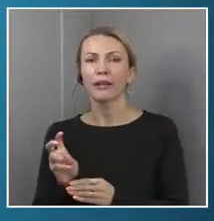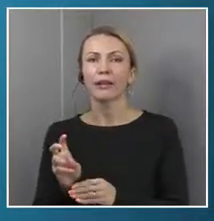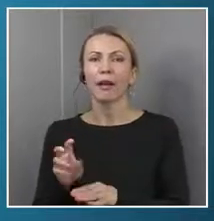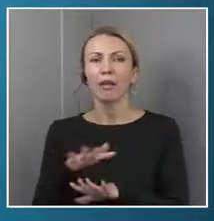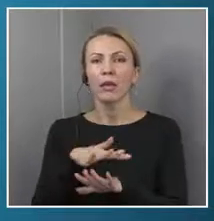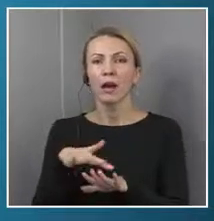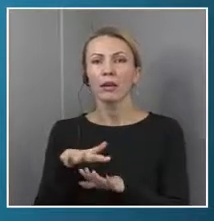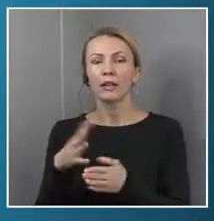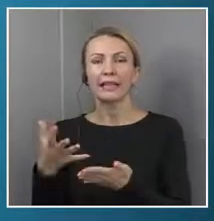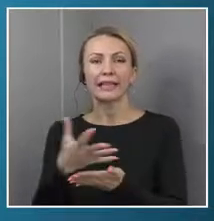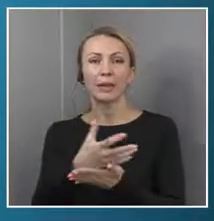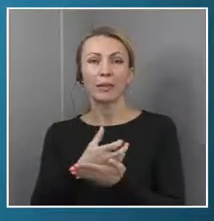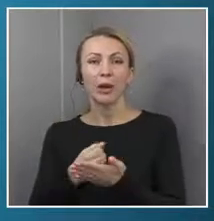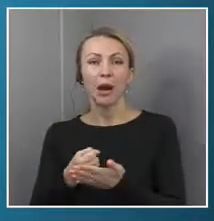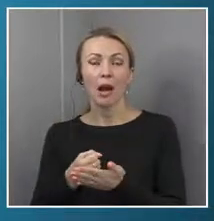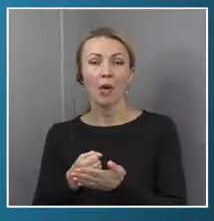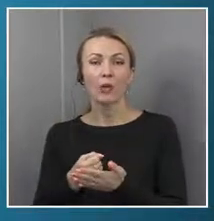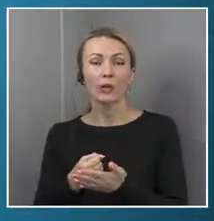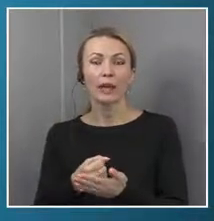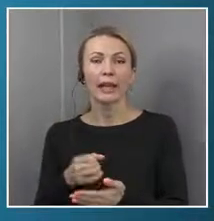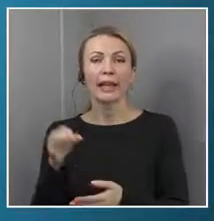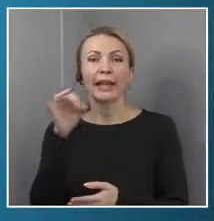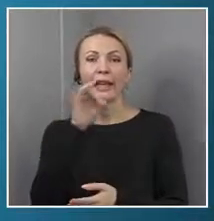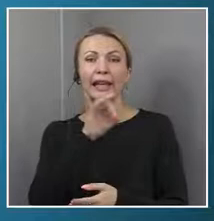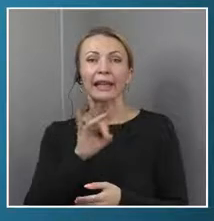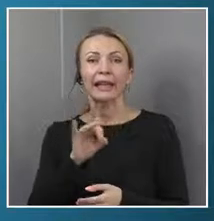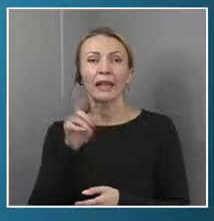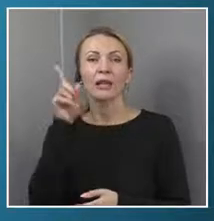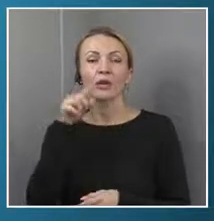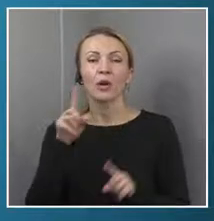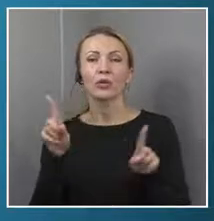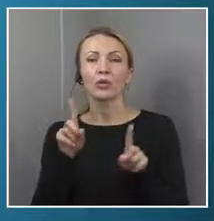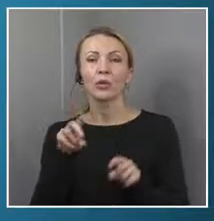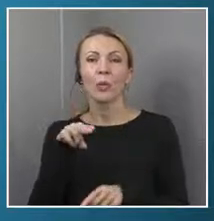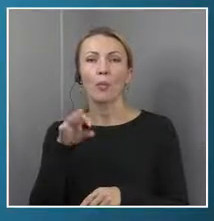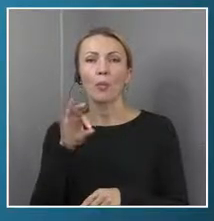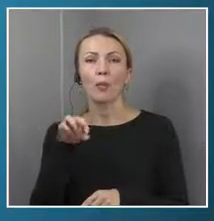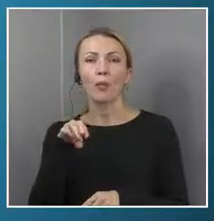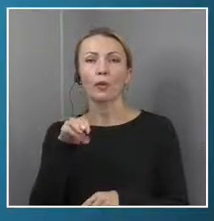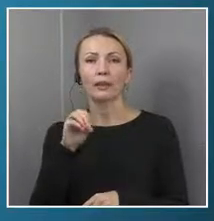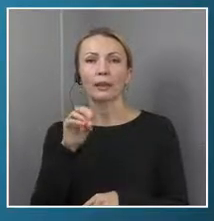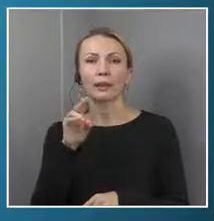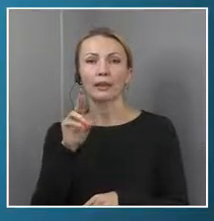And many people begin collecting, begin